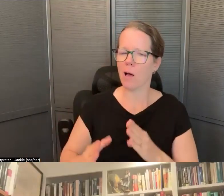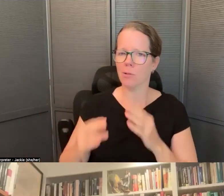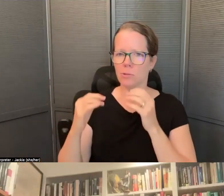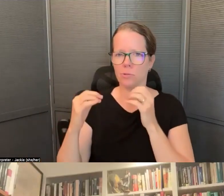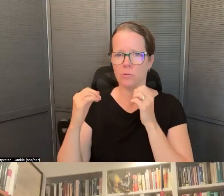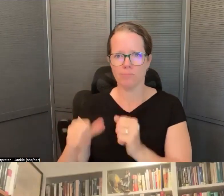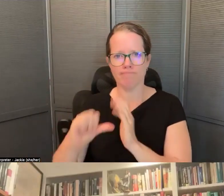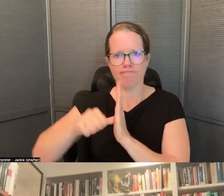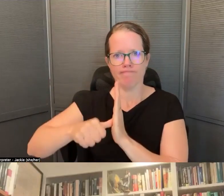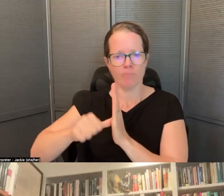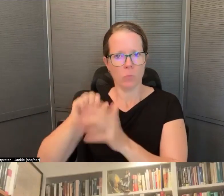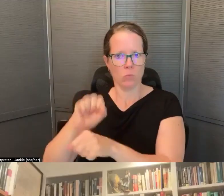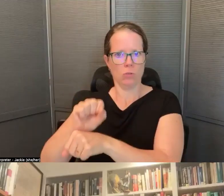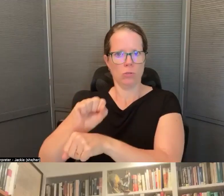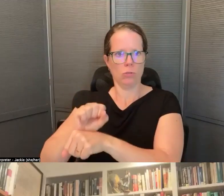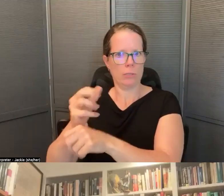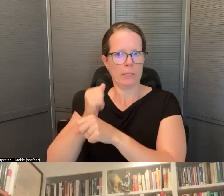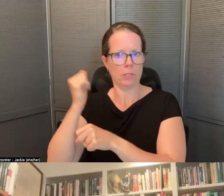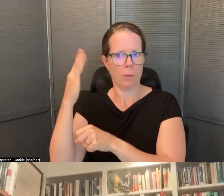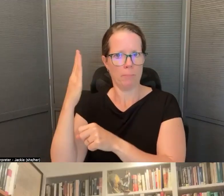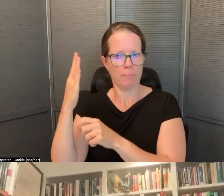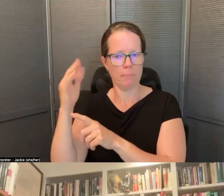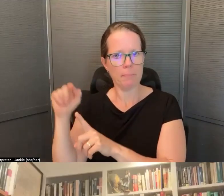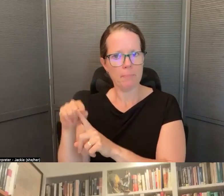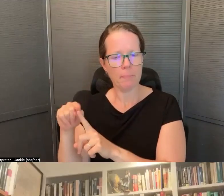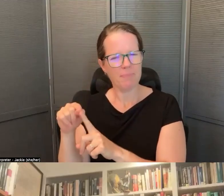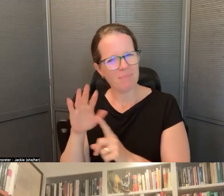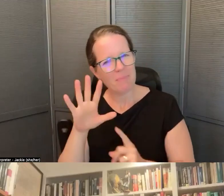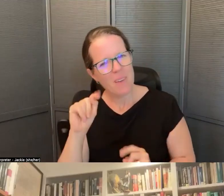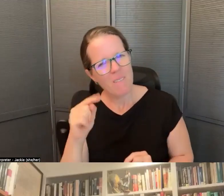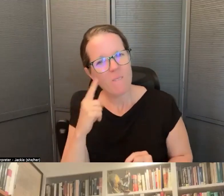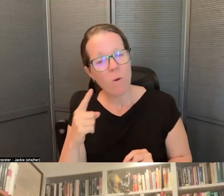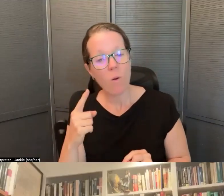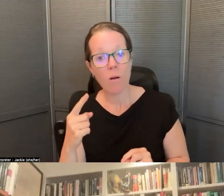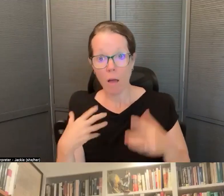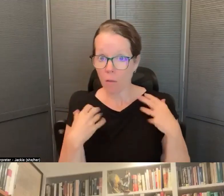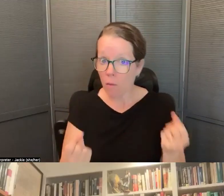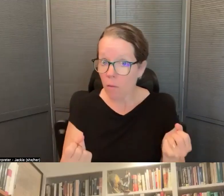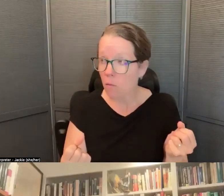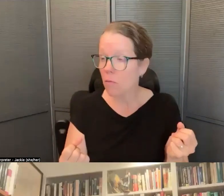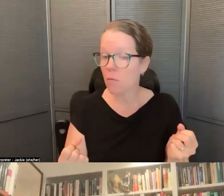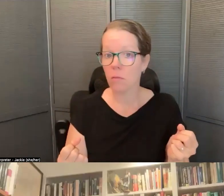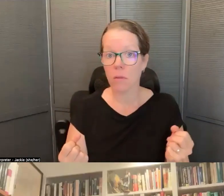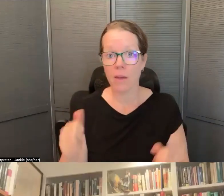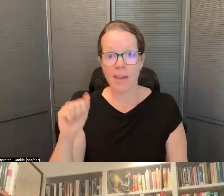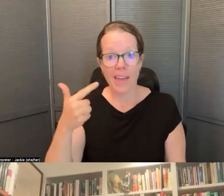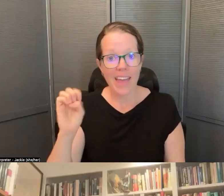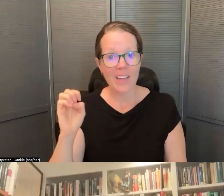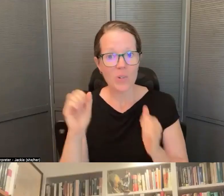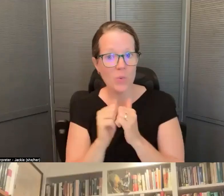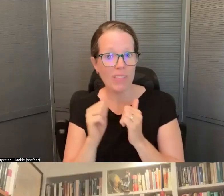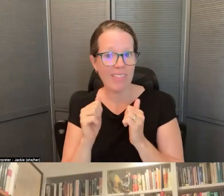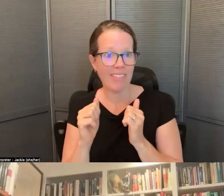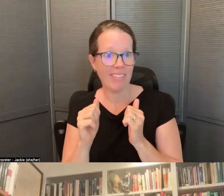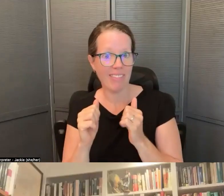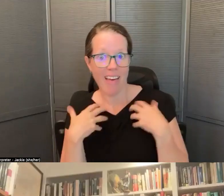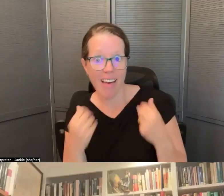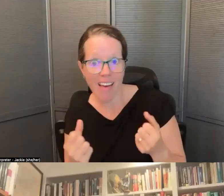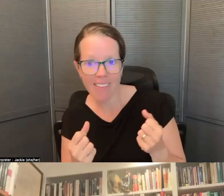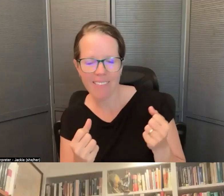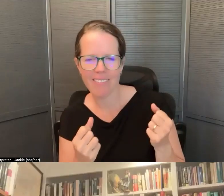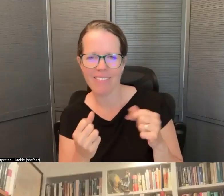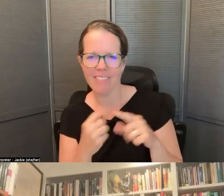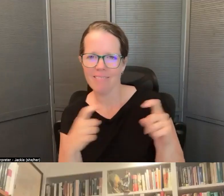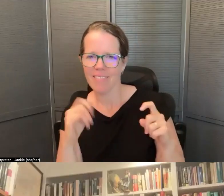there's something to be said for health and healthy aging, and its role in supporting work and